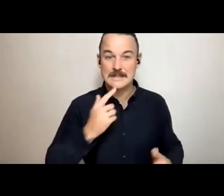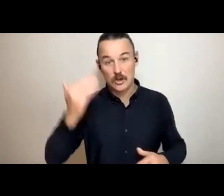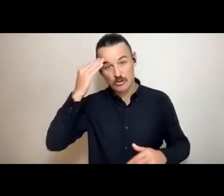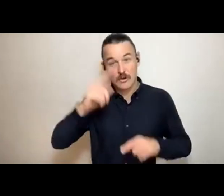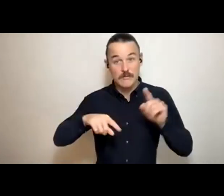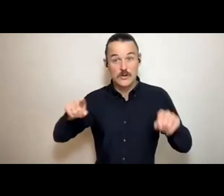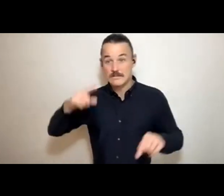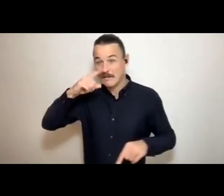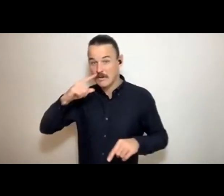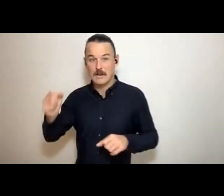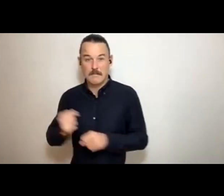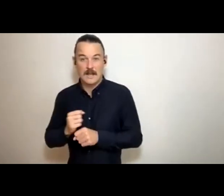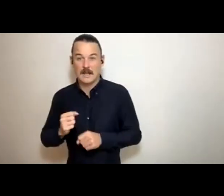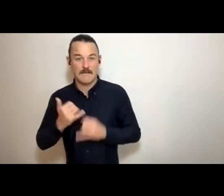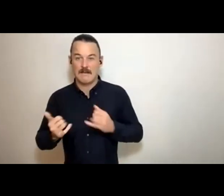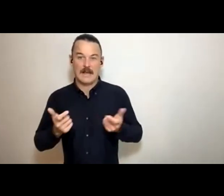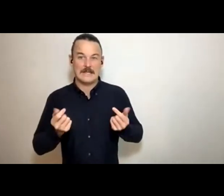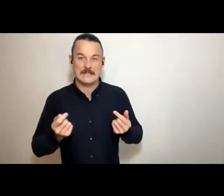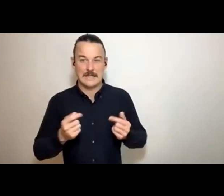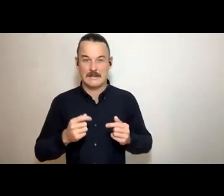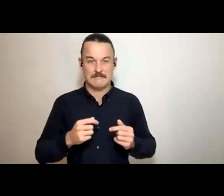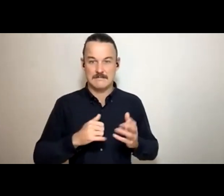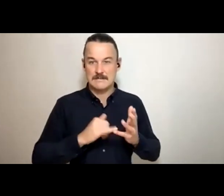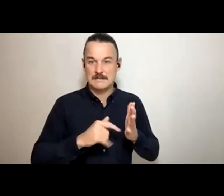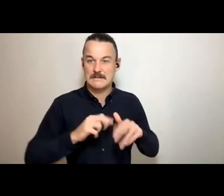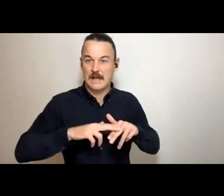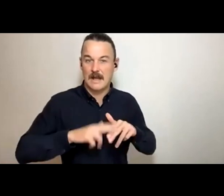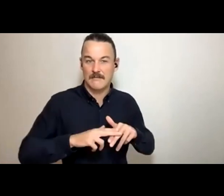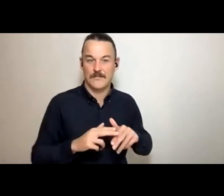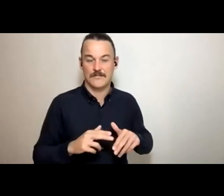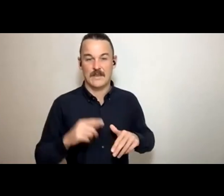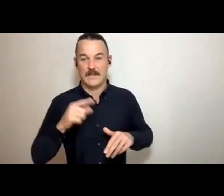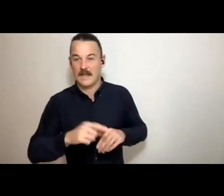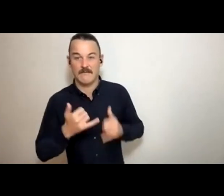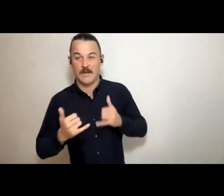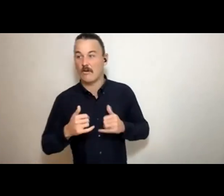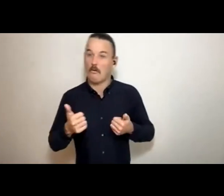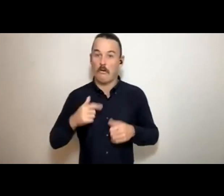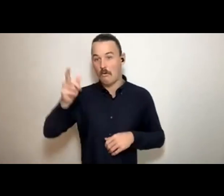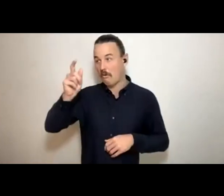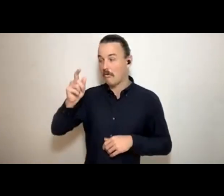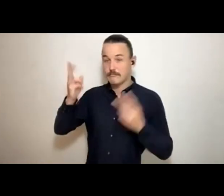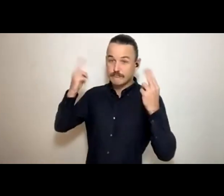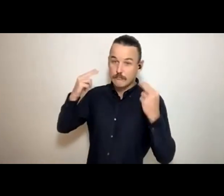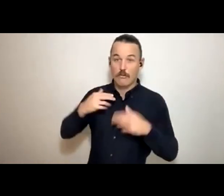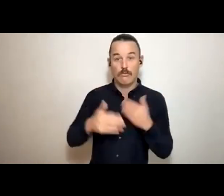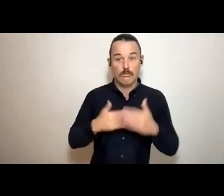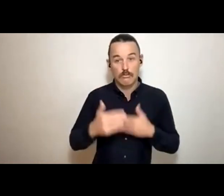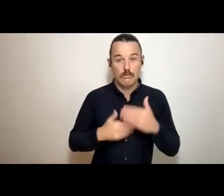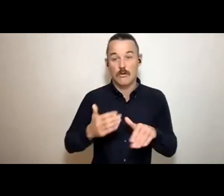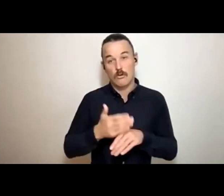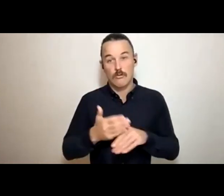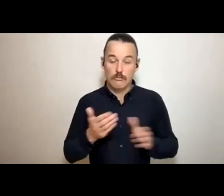personally relish being an oppositionalist. What's the word? Defiant, defiant opposition anyway, whatever it is.